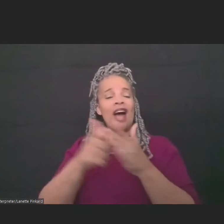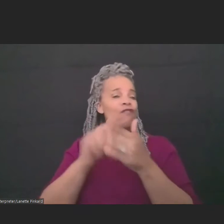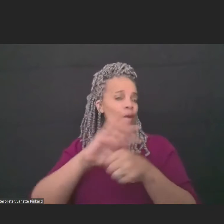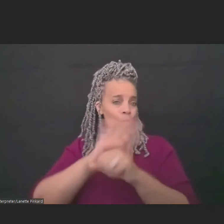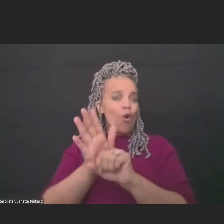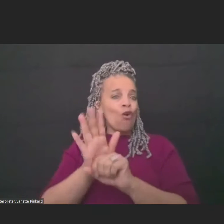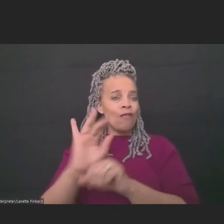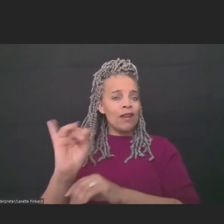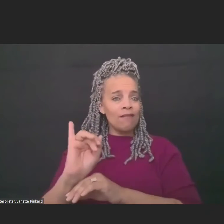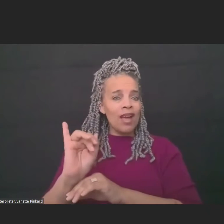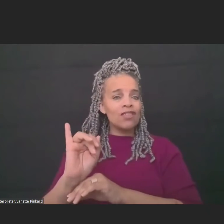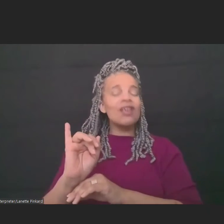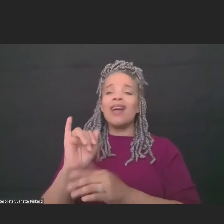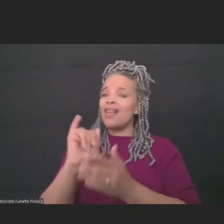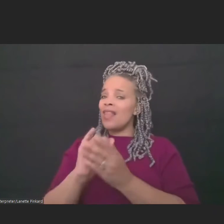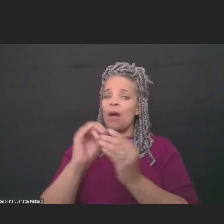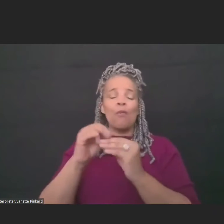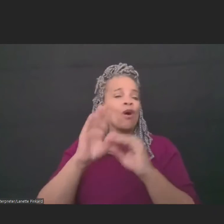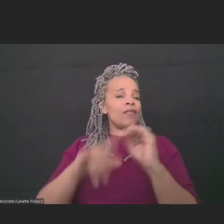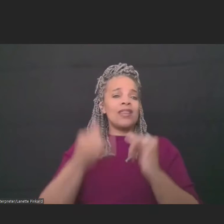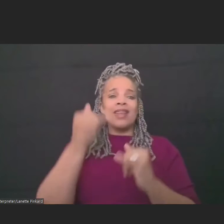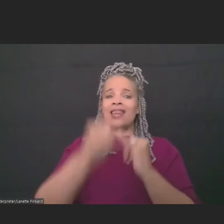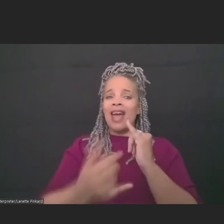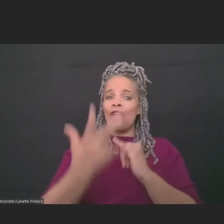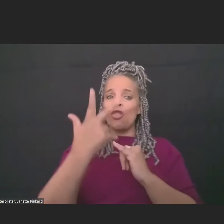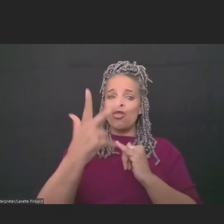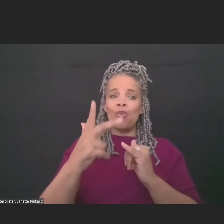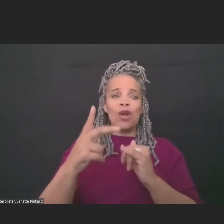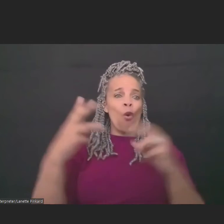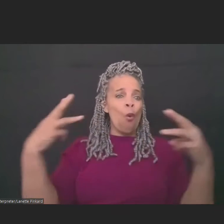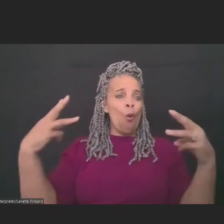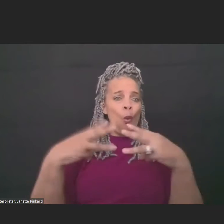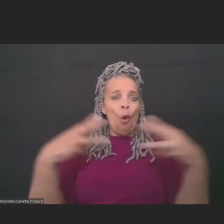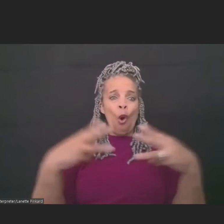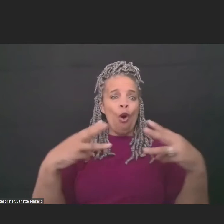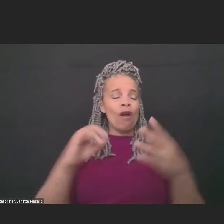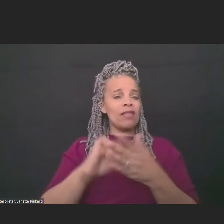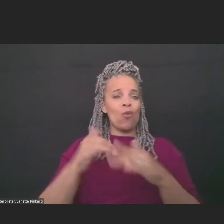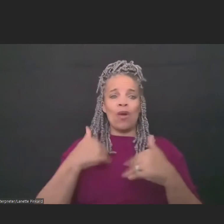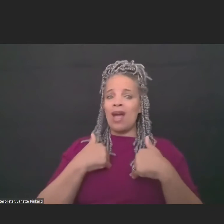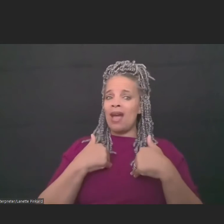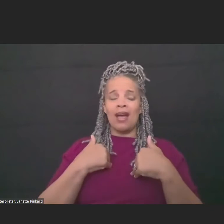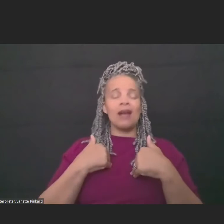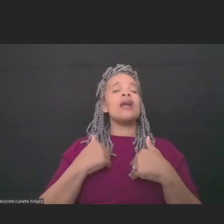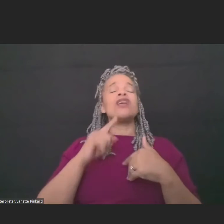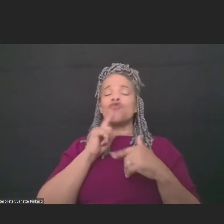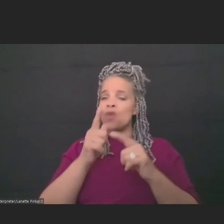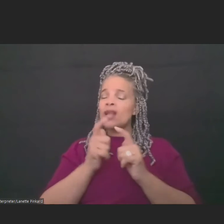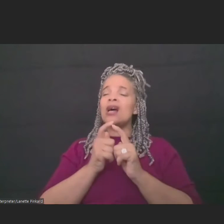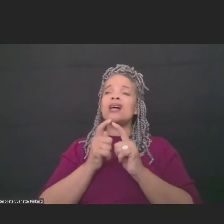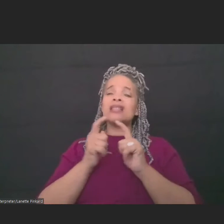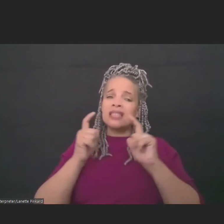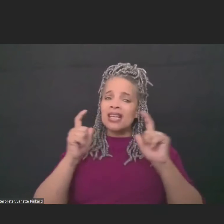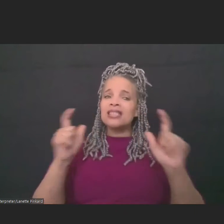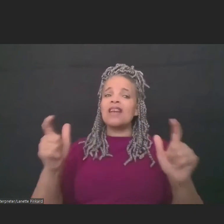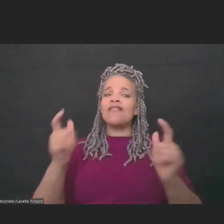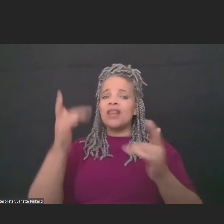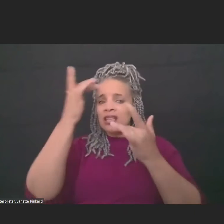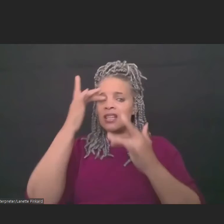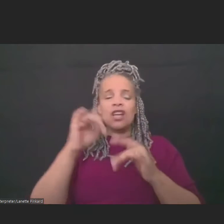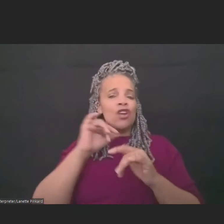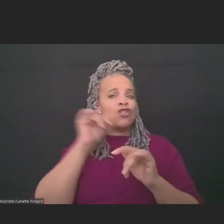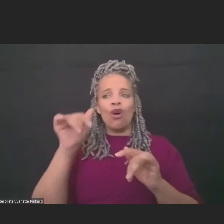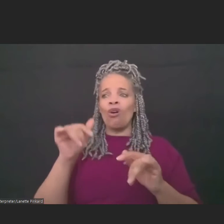heard, that's more than our last 3 great wars that we've had put together. It is a significant disease. Please do not take it